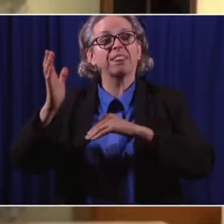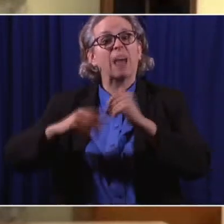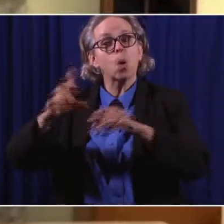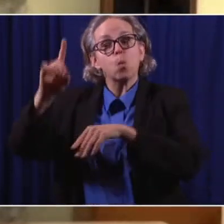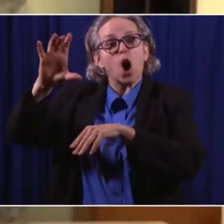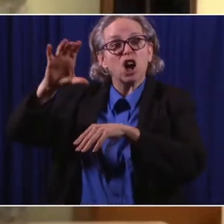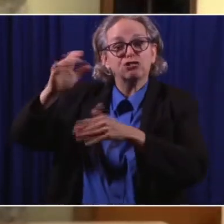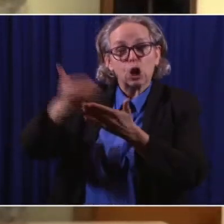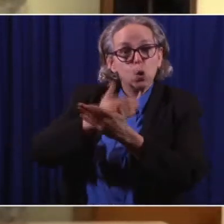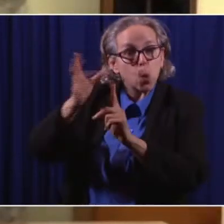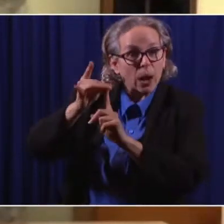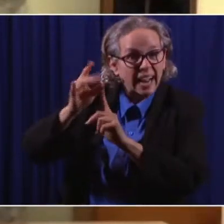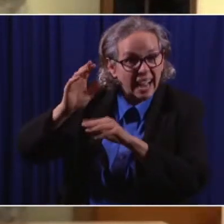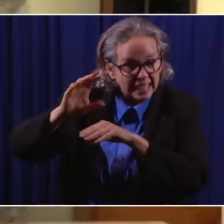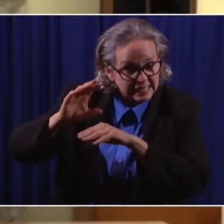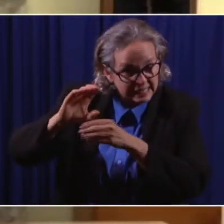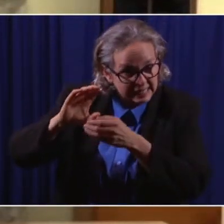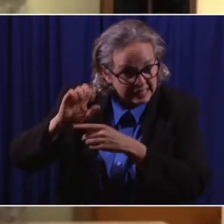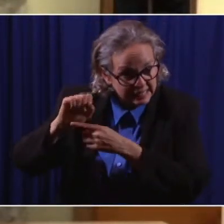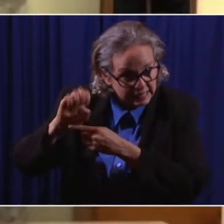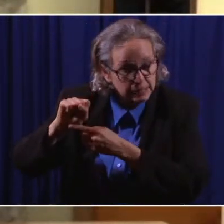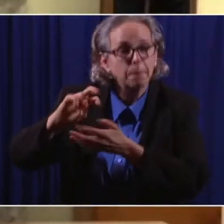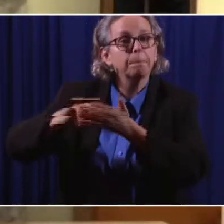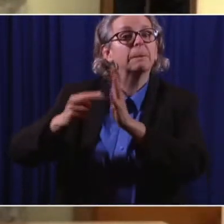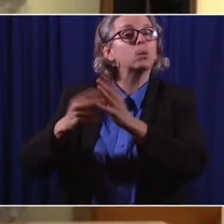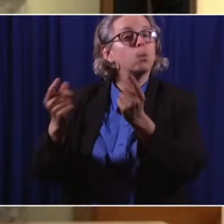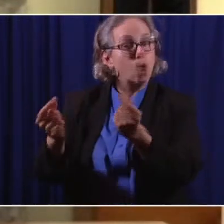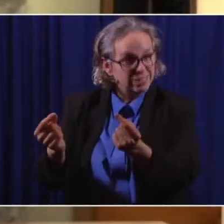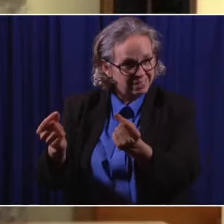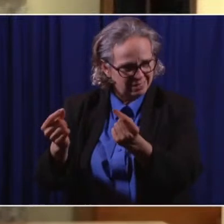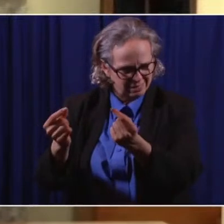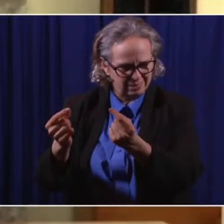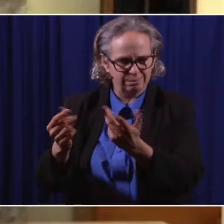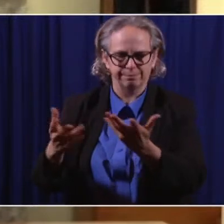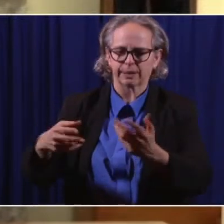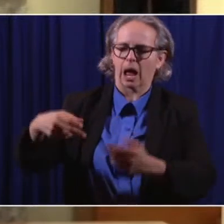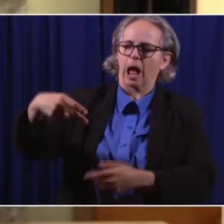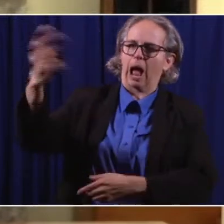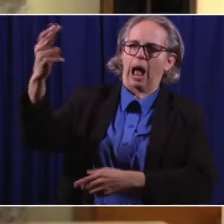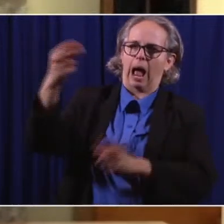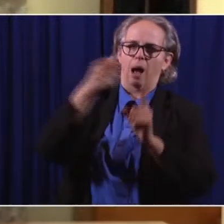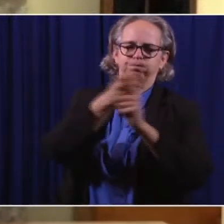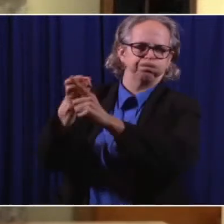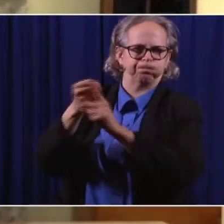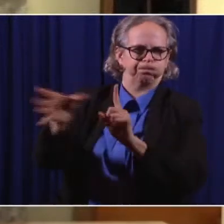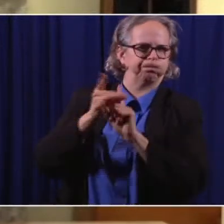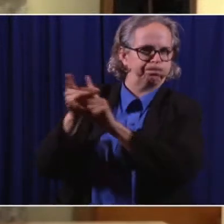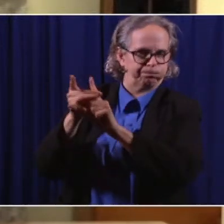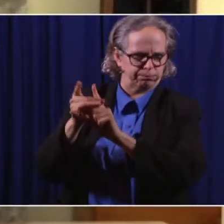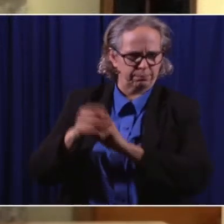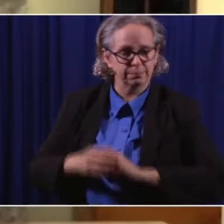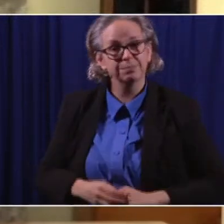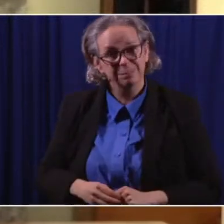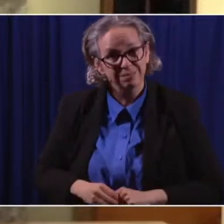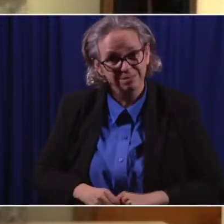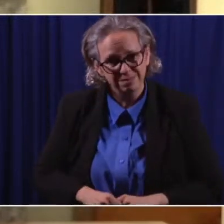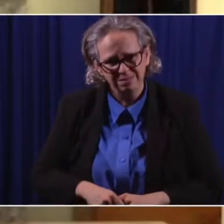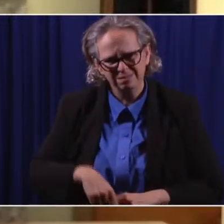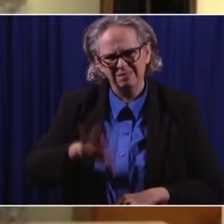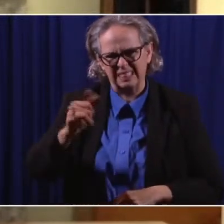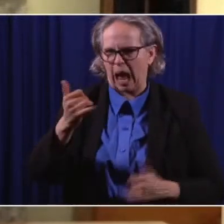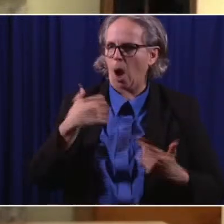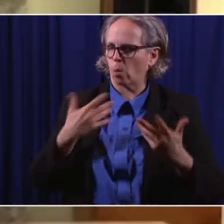how that is measured. We'll get into some numbers in a minute. We continue to have more and more counties exceed the